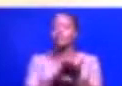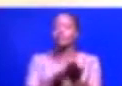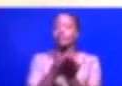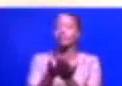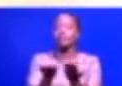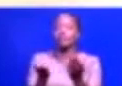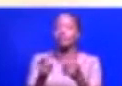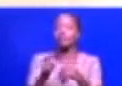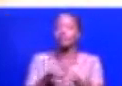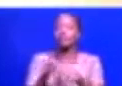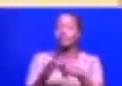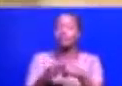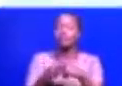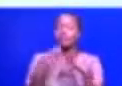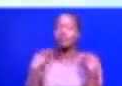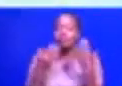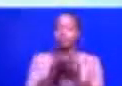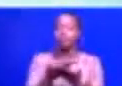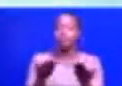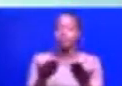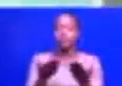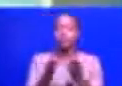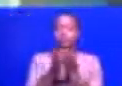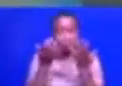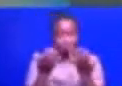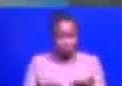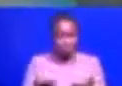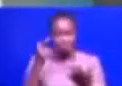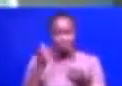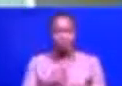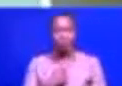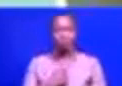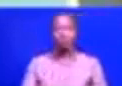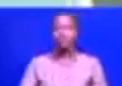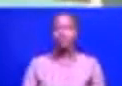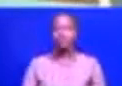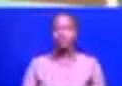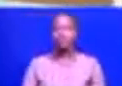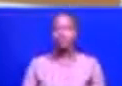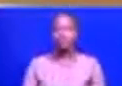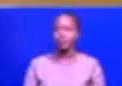for the 8 o'clock game, because that would be a very huge one for me. Thank you very much.